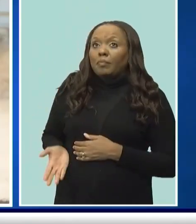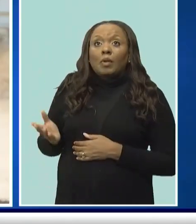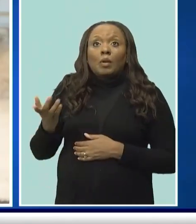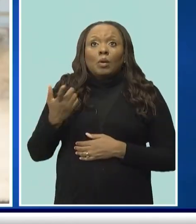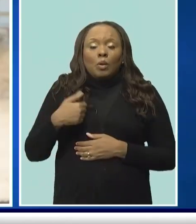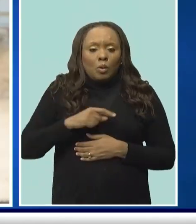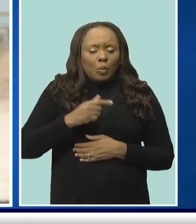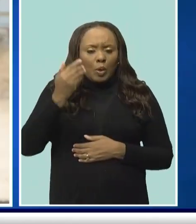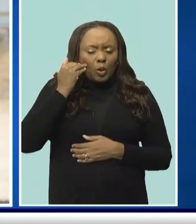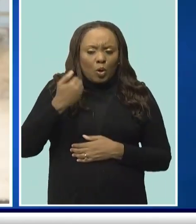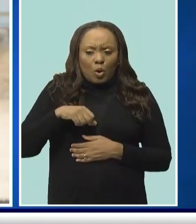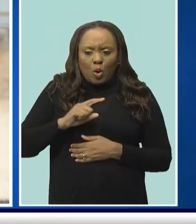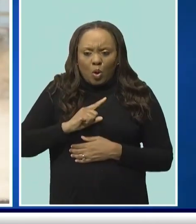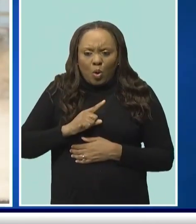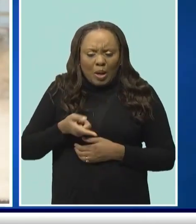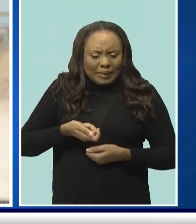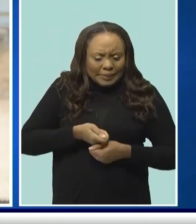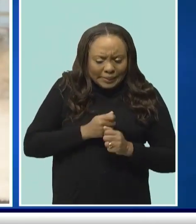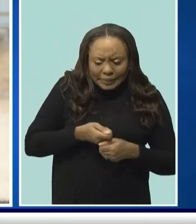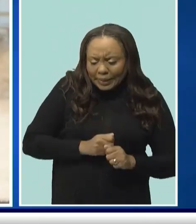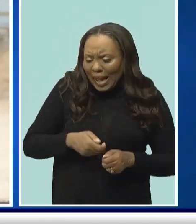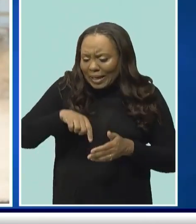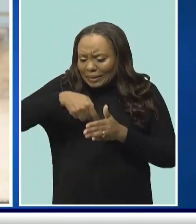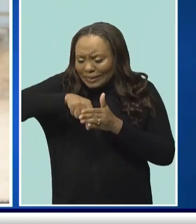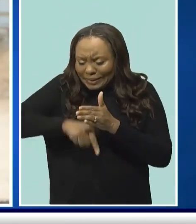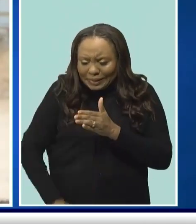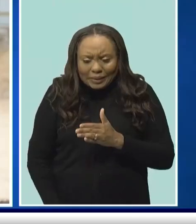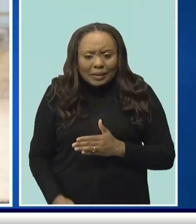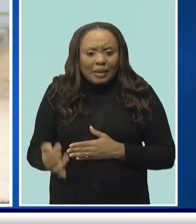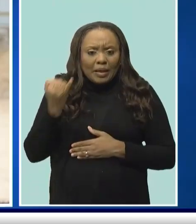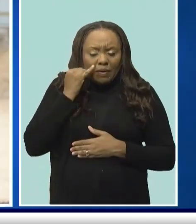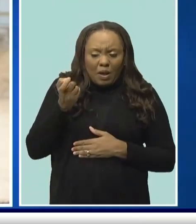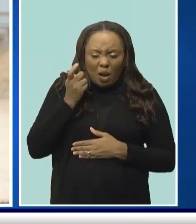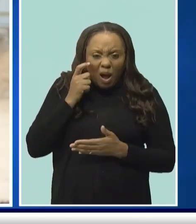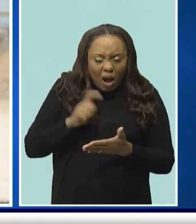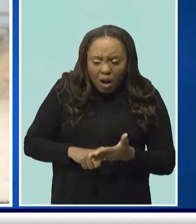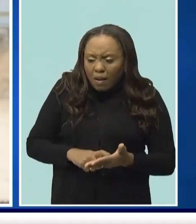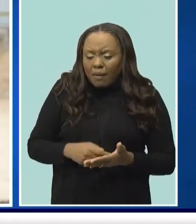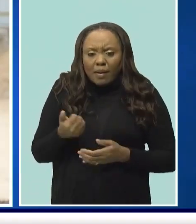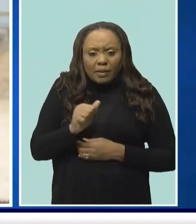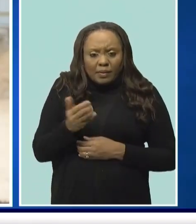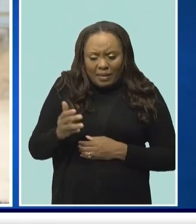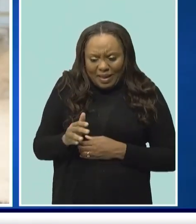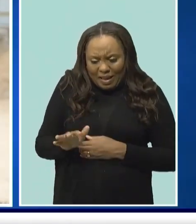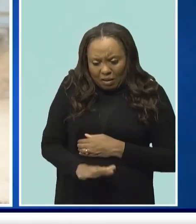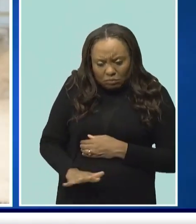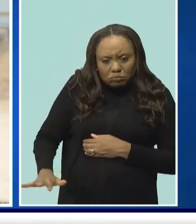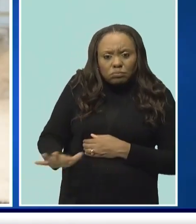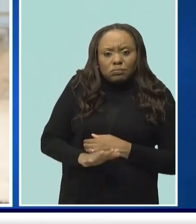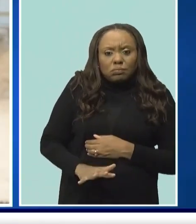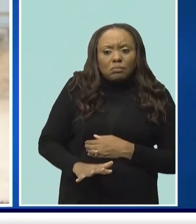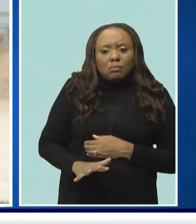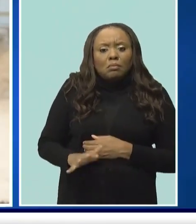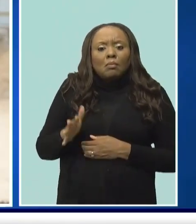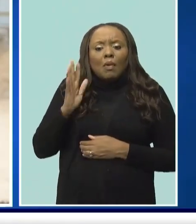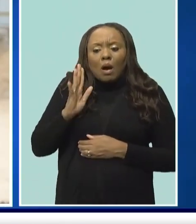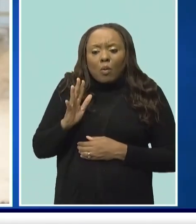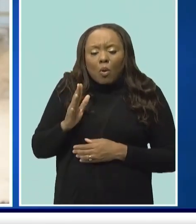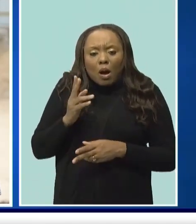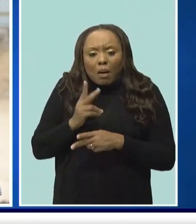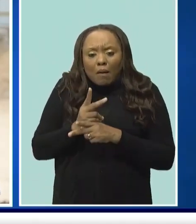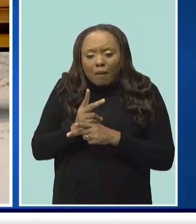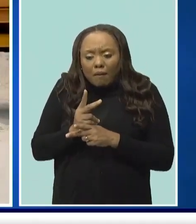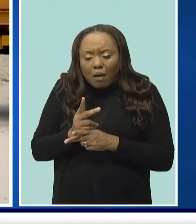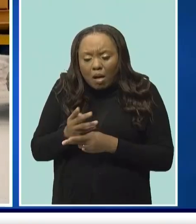as excavation is ongoing, just to see if there's any archaeological material being unearthed, and if that does occur, we